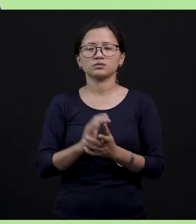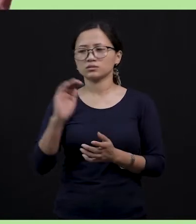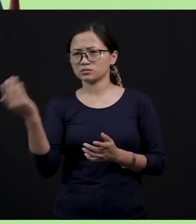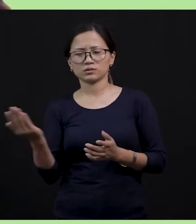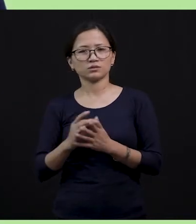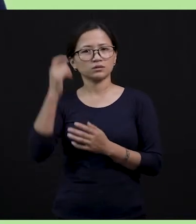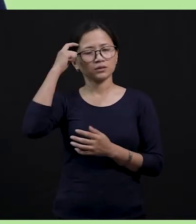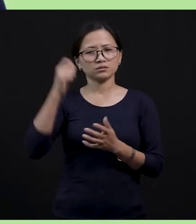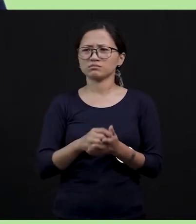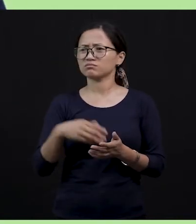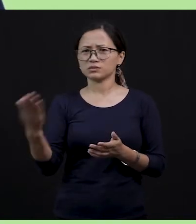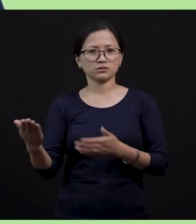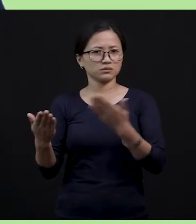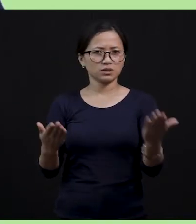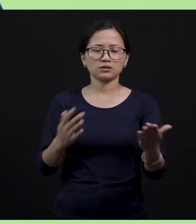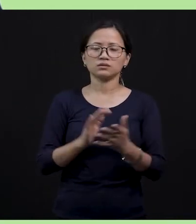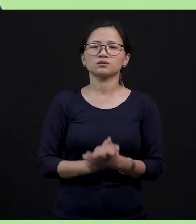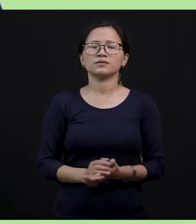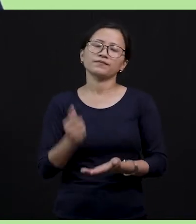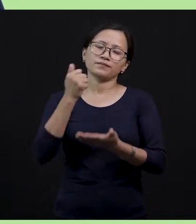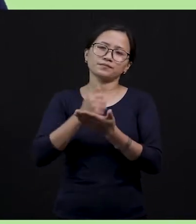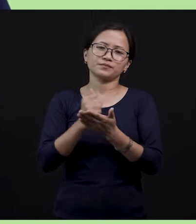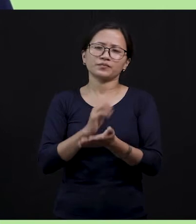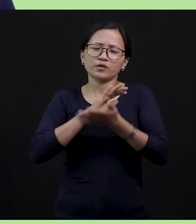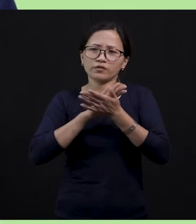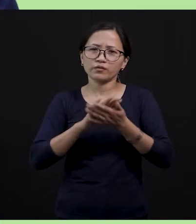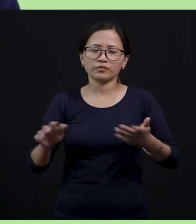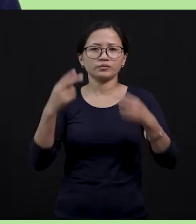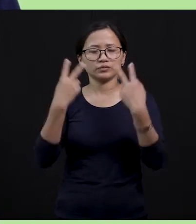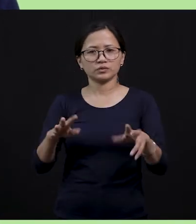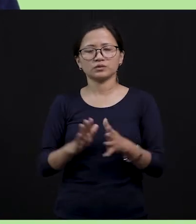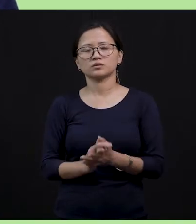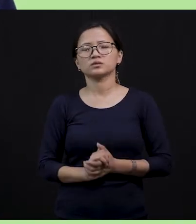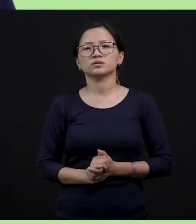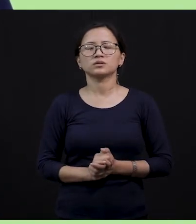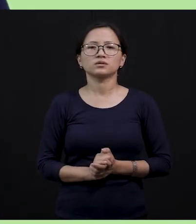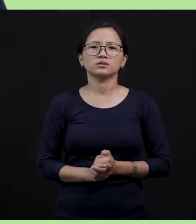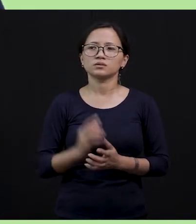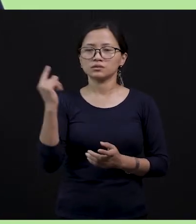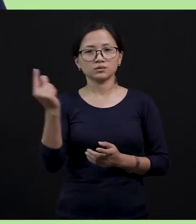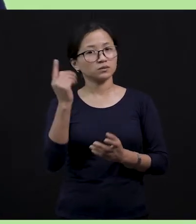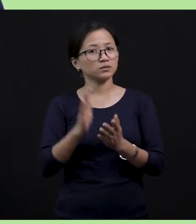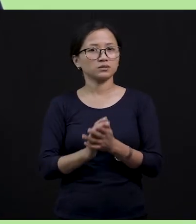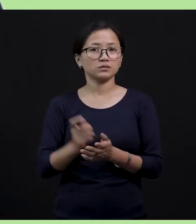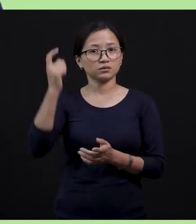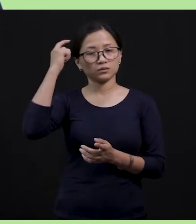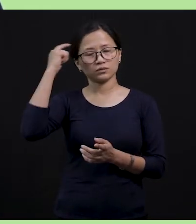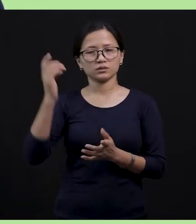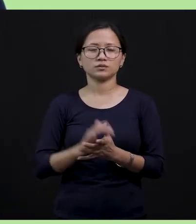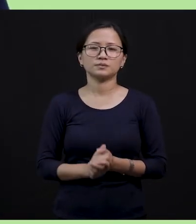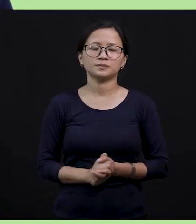one and sometimes I like that one, but I have to make a decision very, very honestly and using my